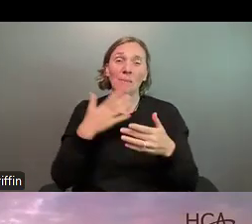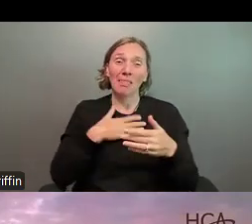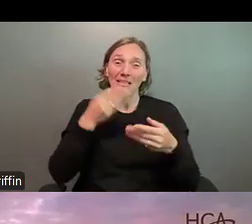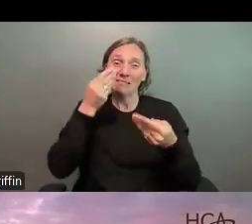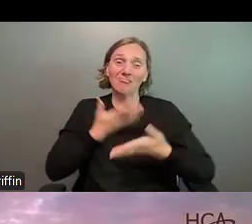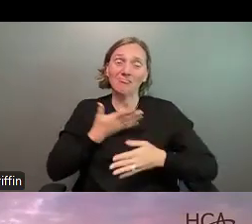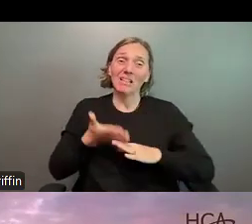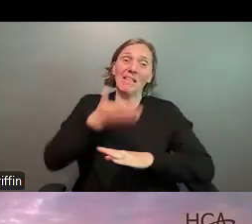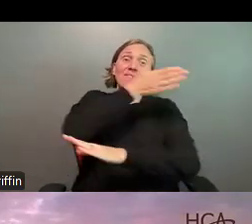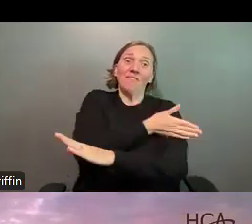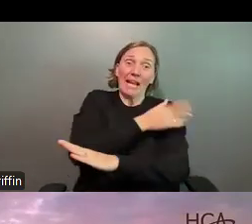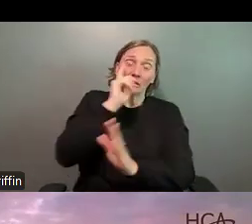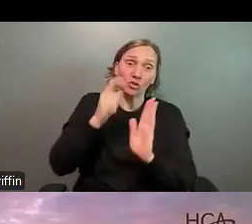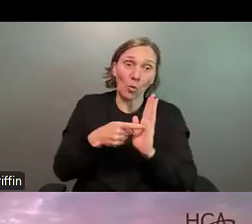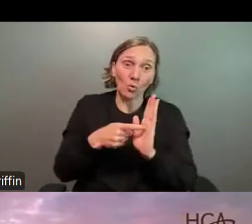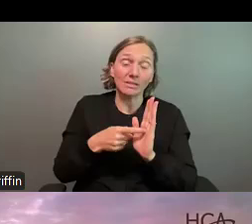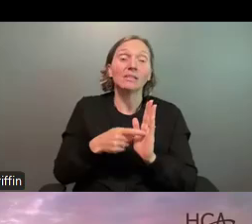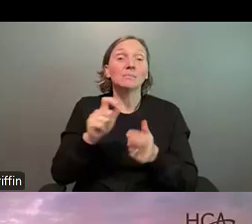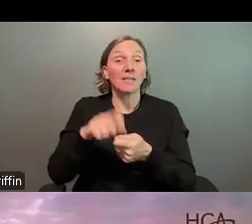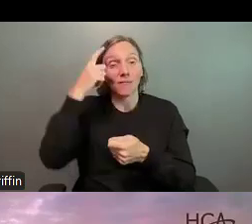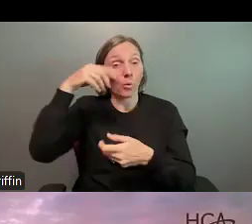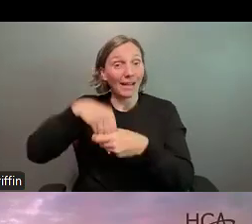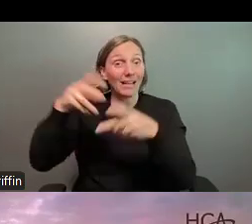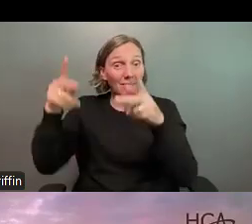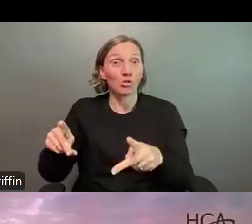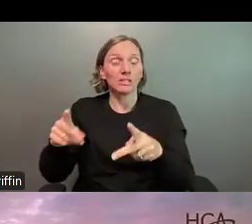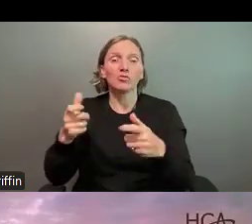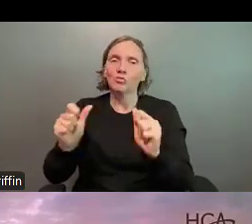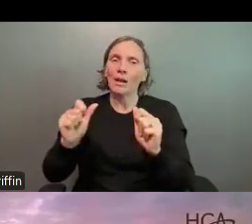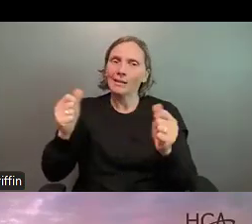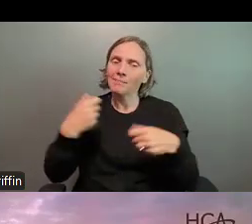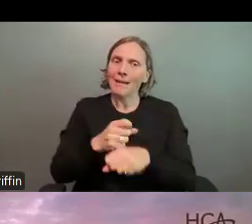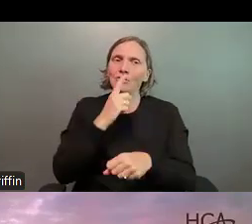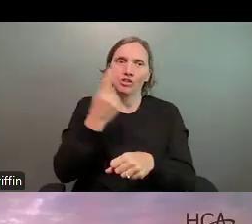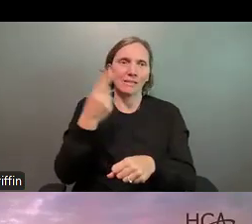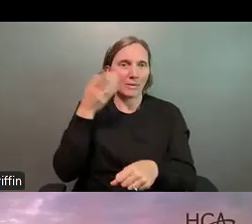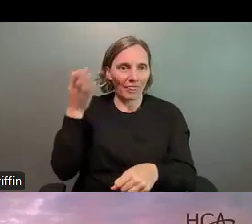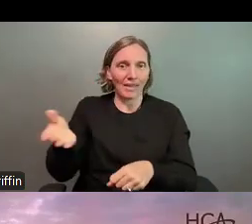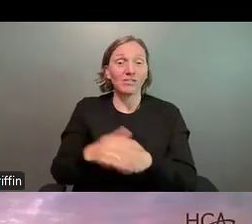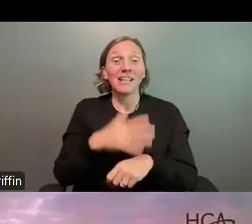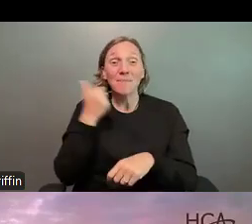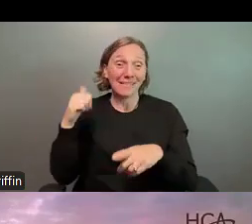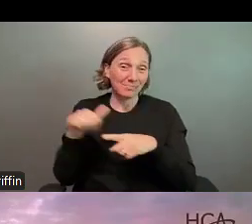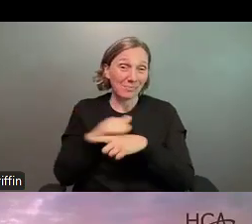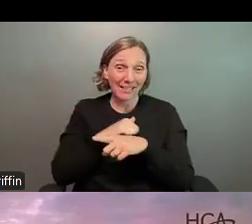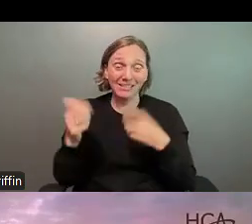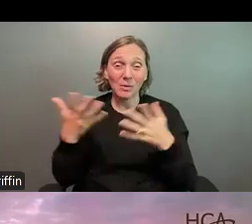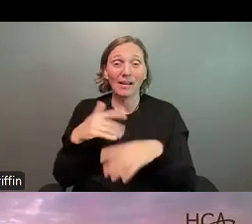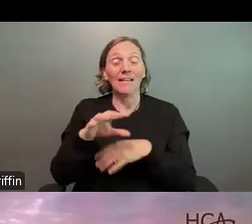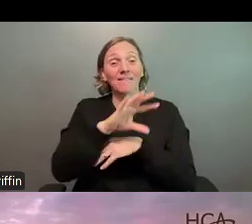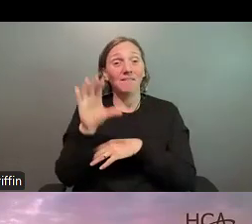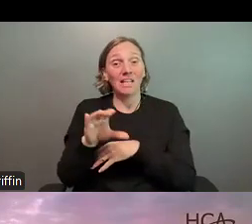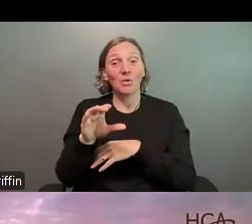possible, particularly for in-person, just so we can ensure we get somebody there. So typically best practice, video phone call,